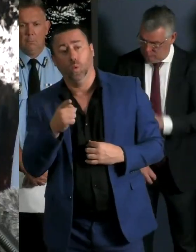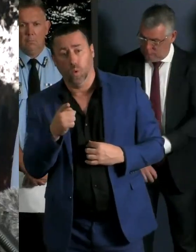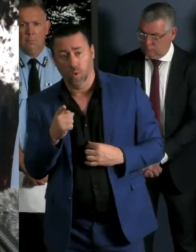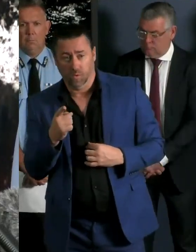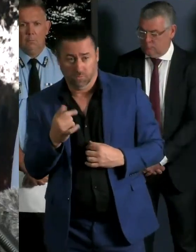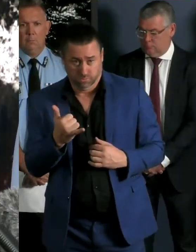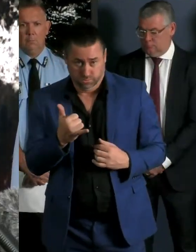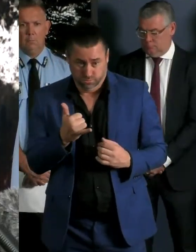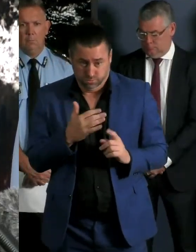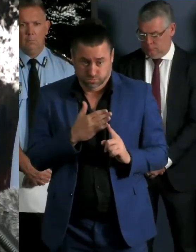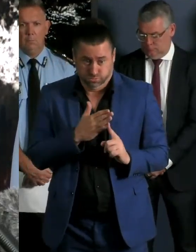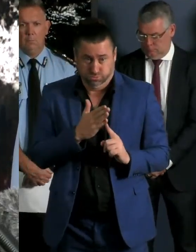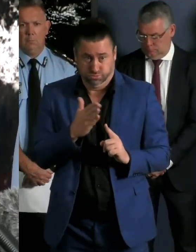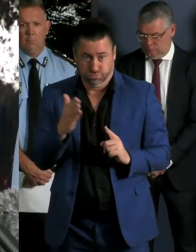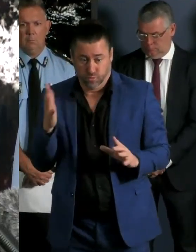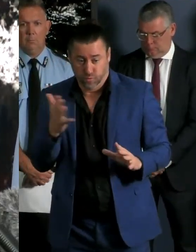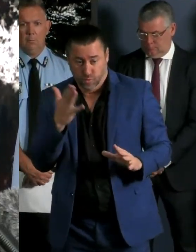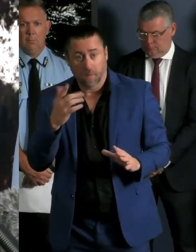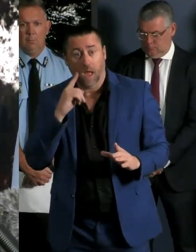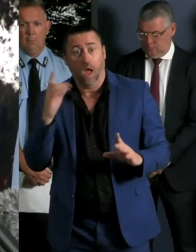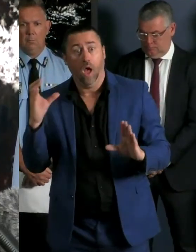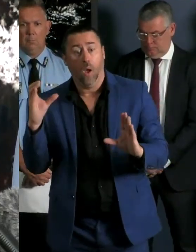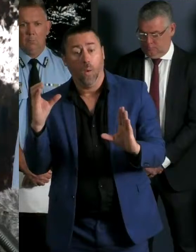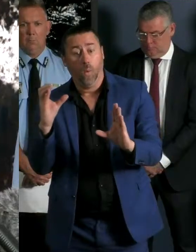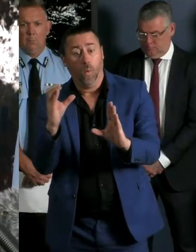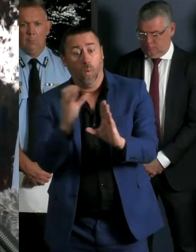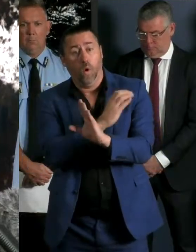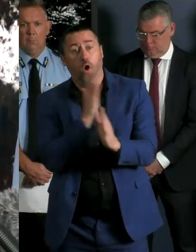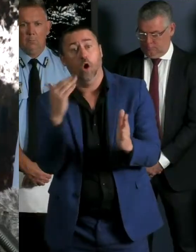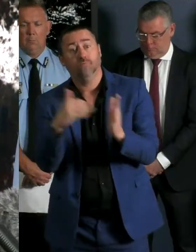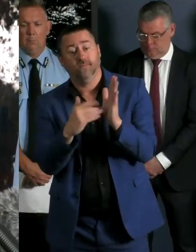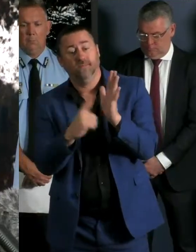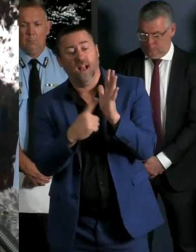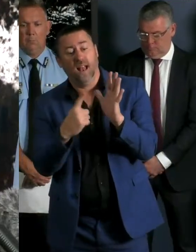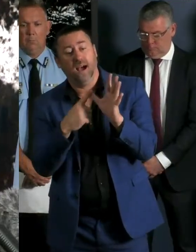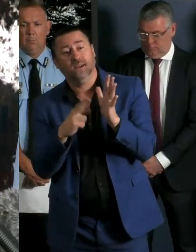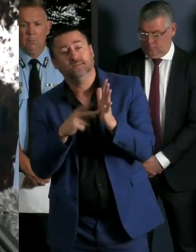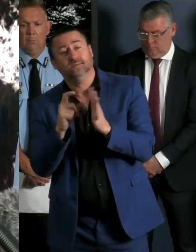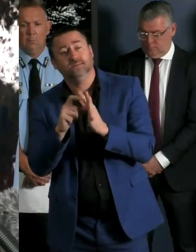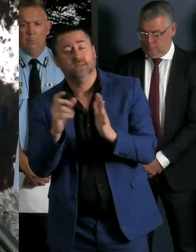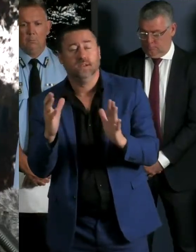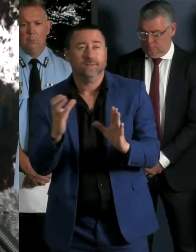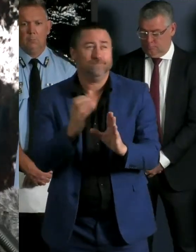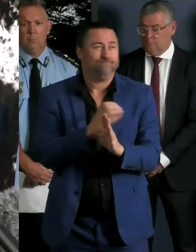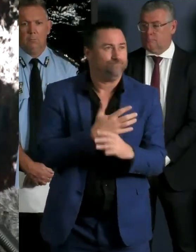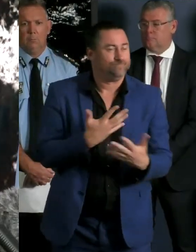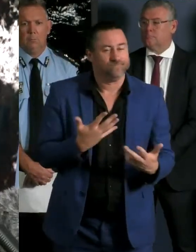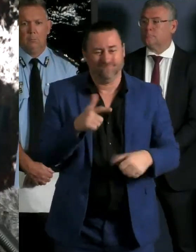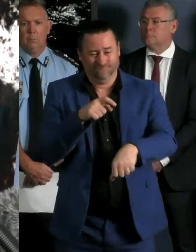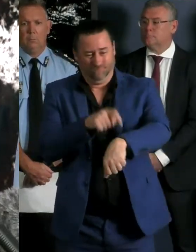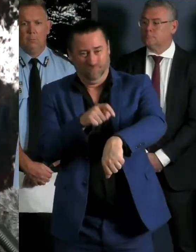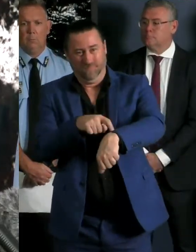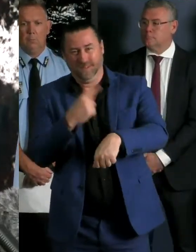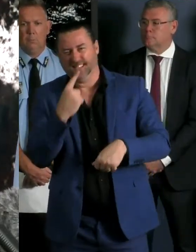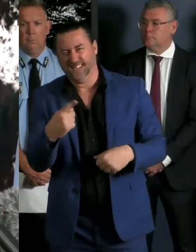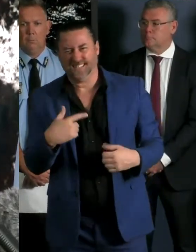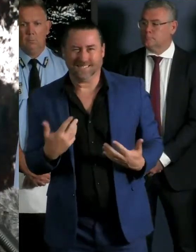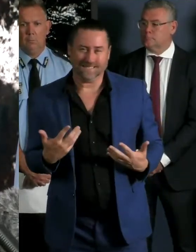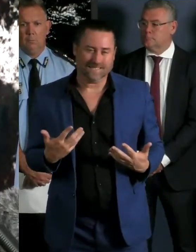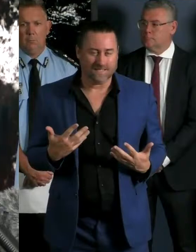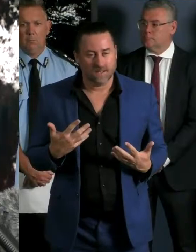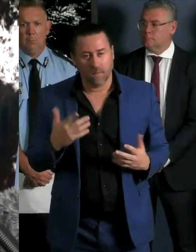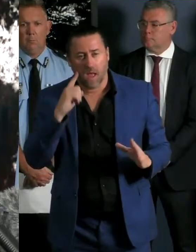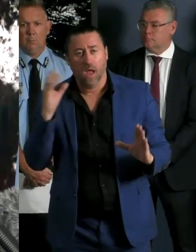decrease once we see that crossing. So we're expecting that it's difficult to put a window on it, but within hours